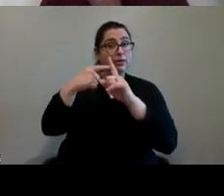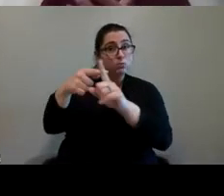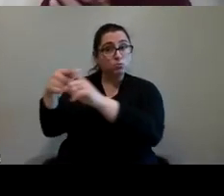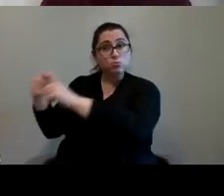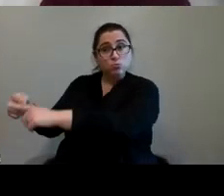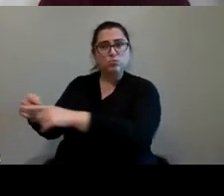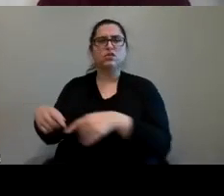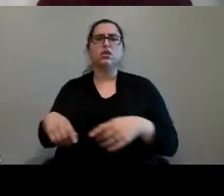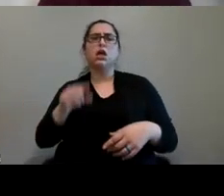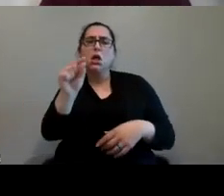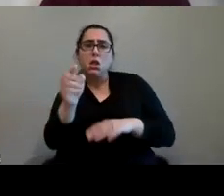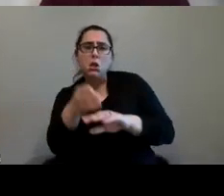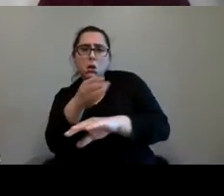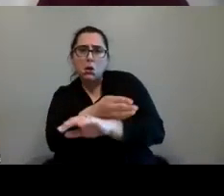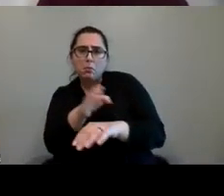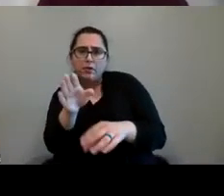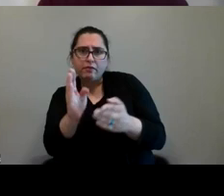not significantly so.